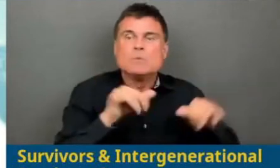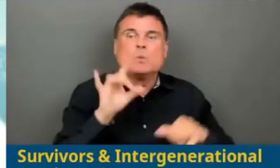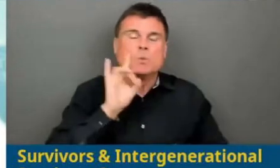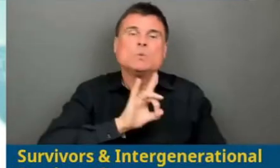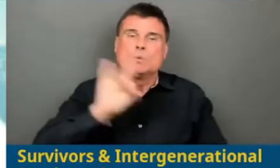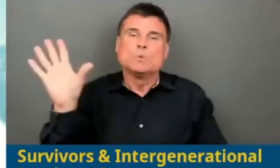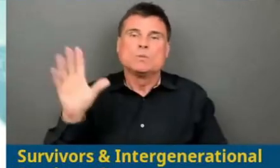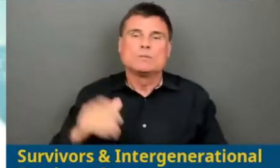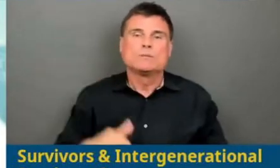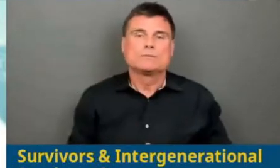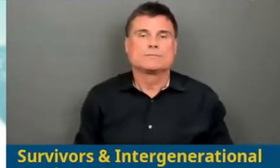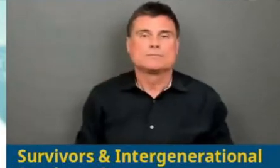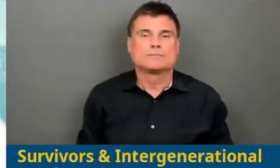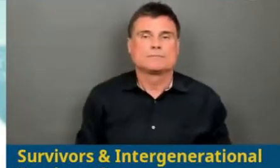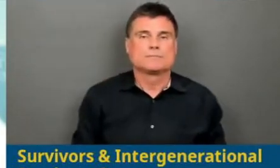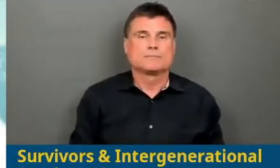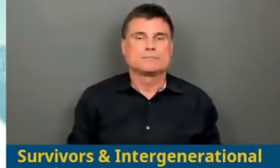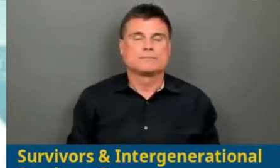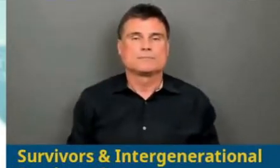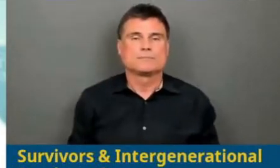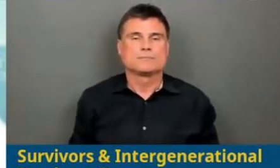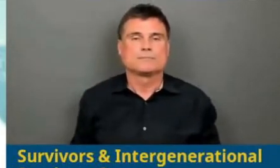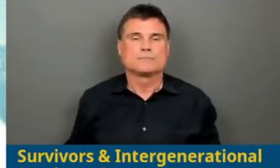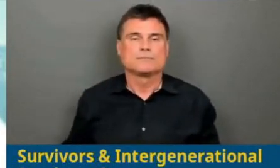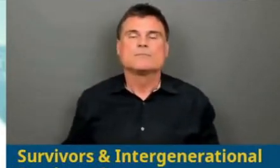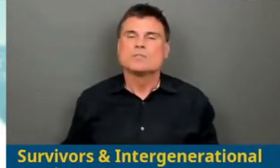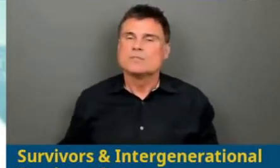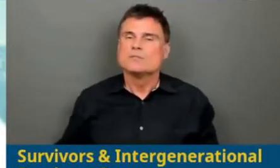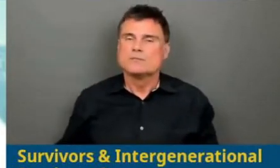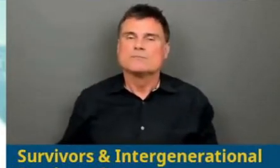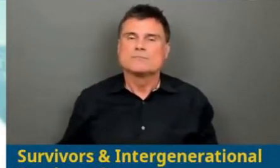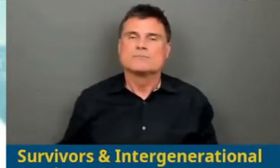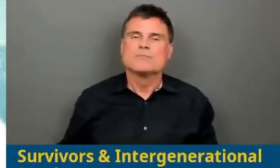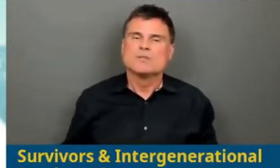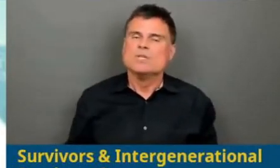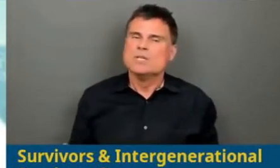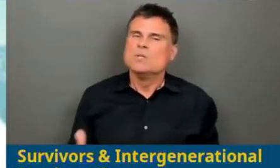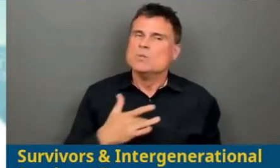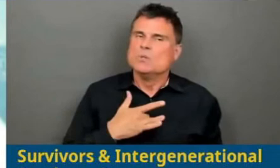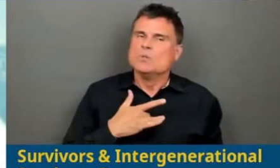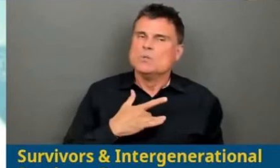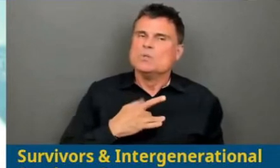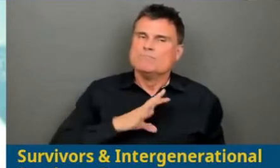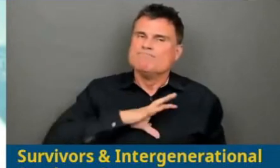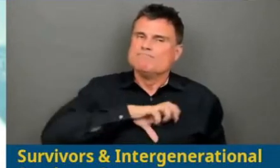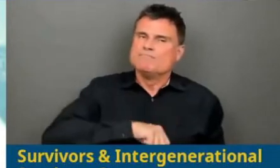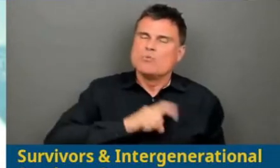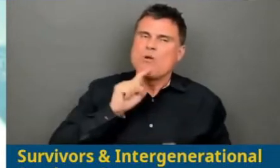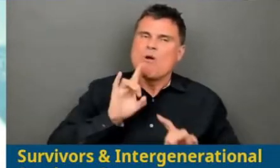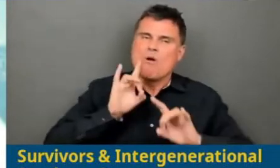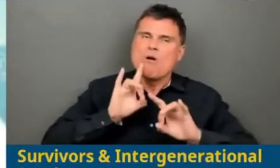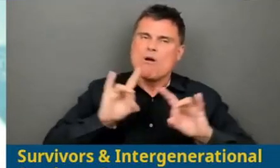This has been a difficult, heartbreaking, and traumatic time for Indigenous people across Turtle Island.